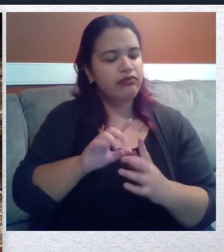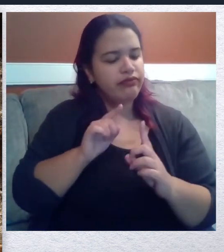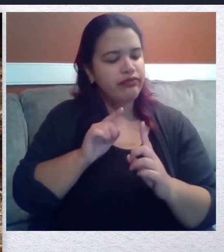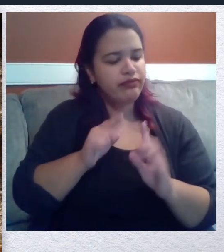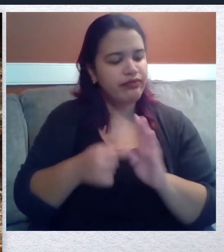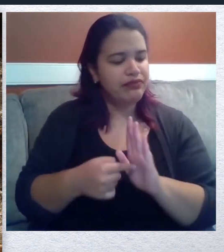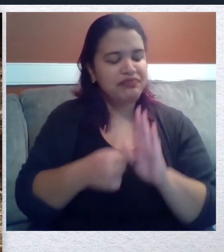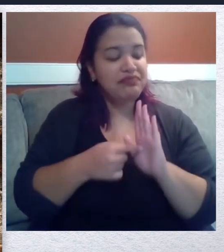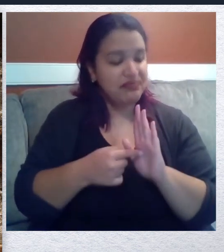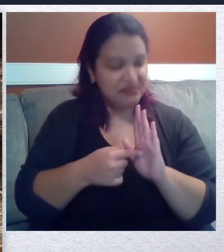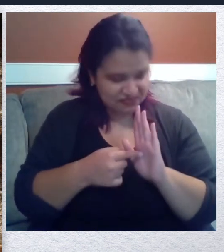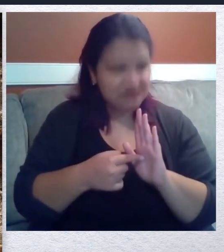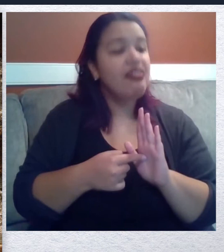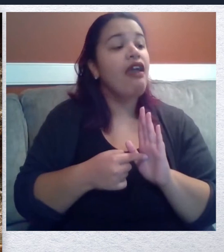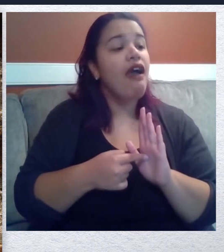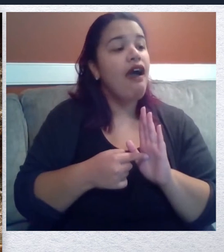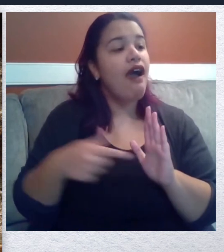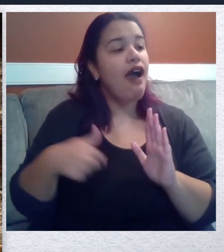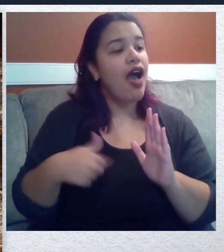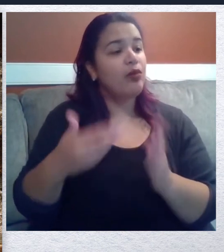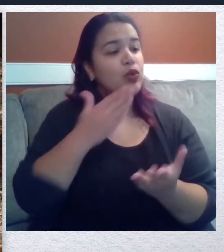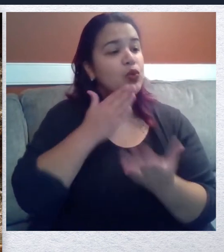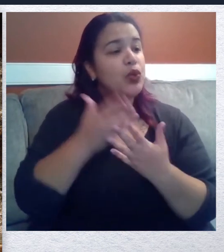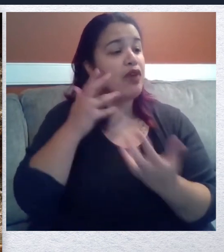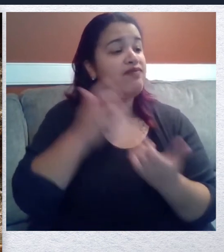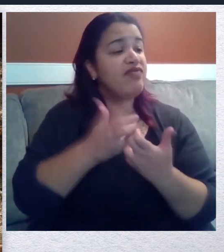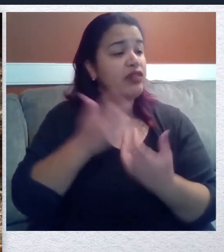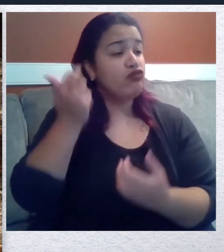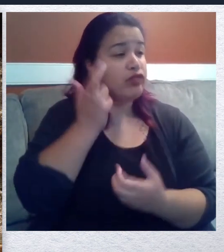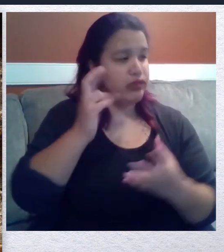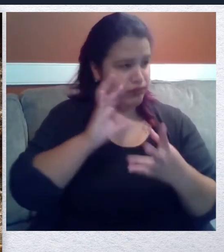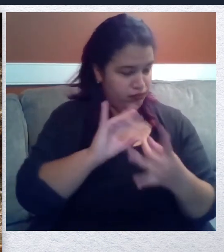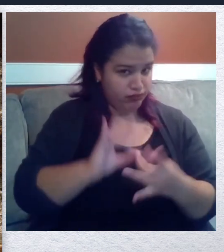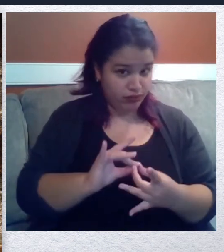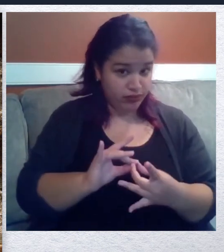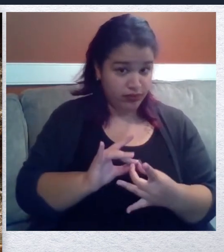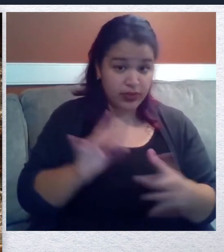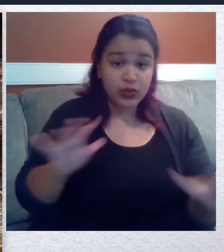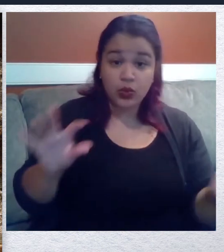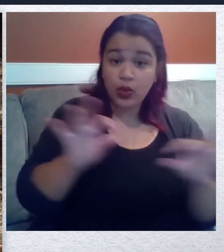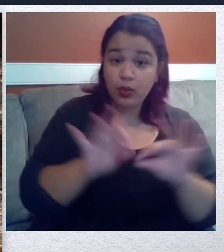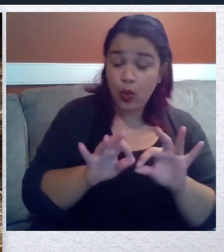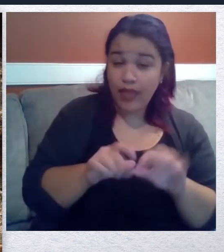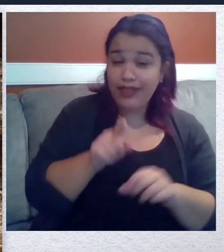comfortable with the technology and then prepare as you would for a traditional interview.